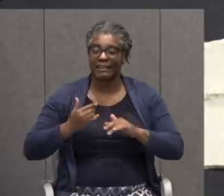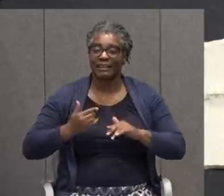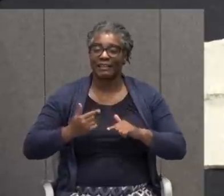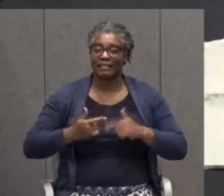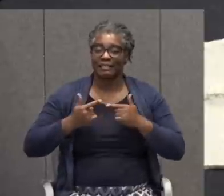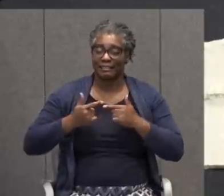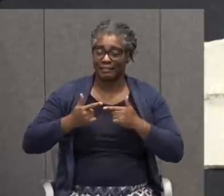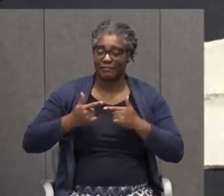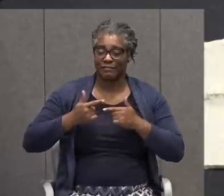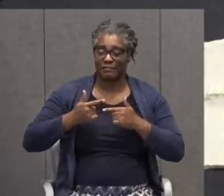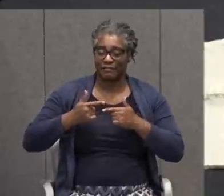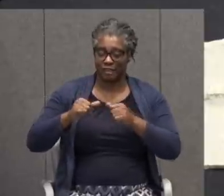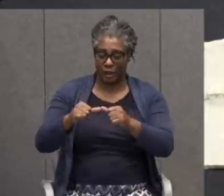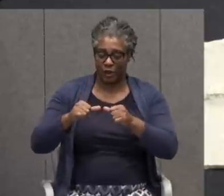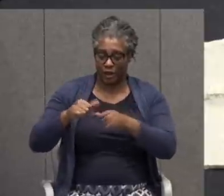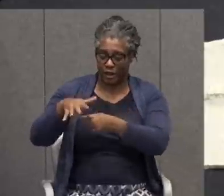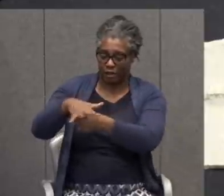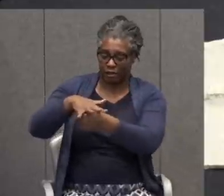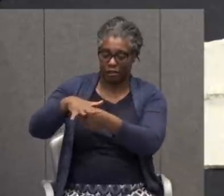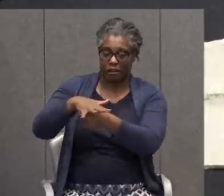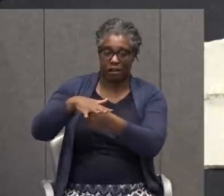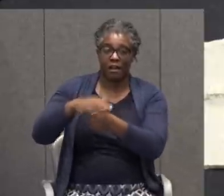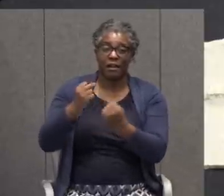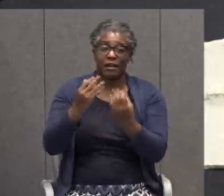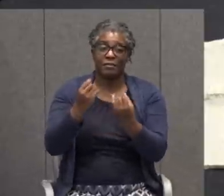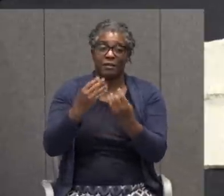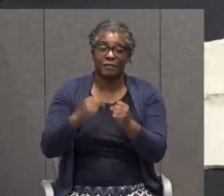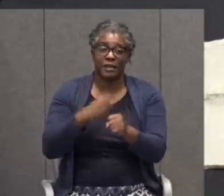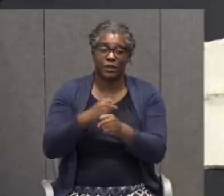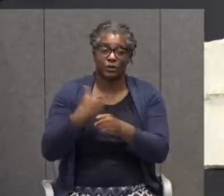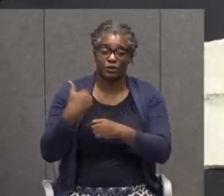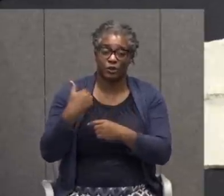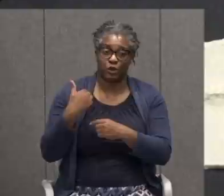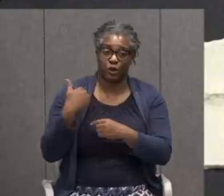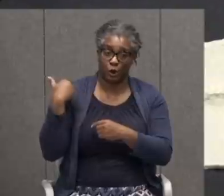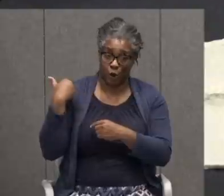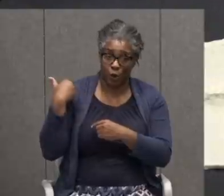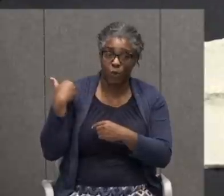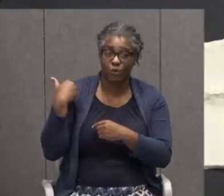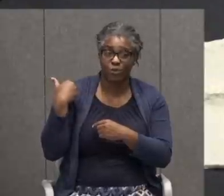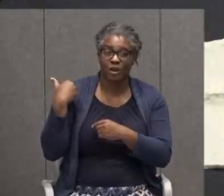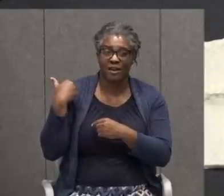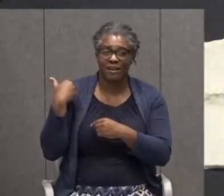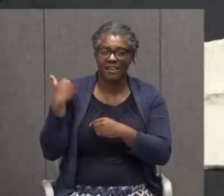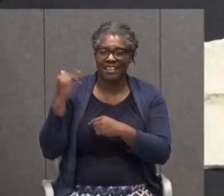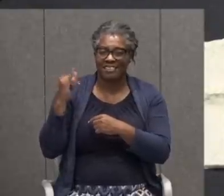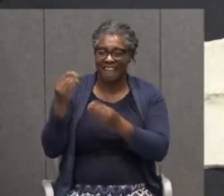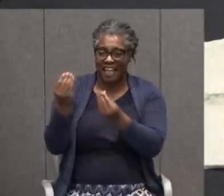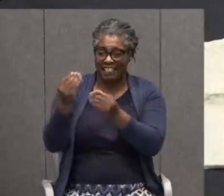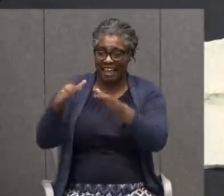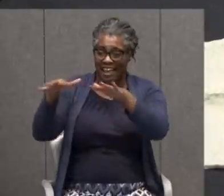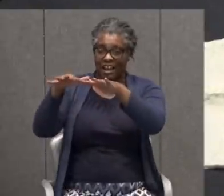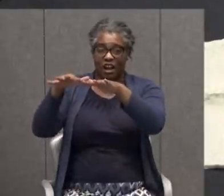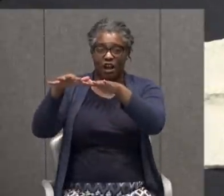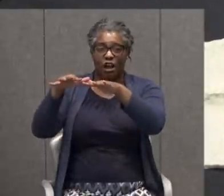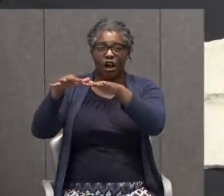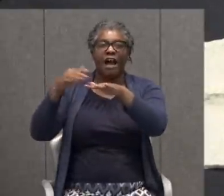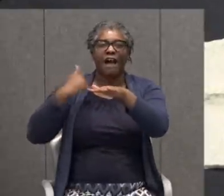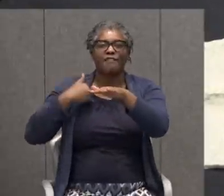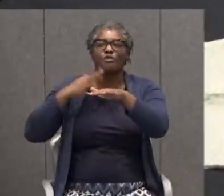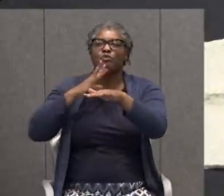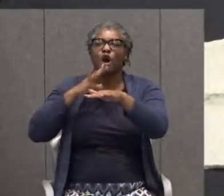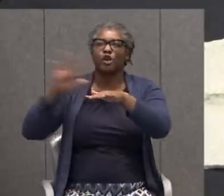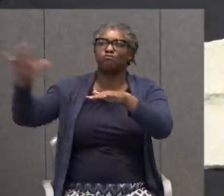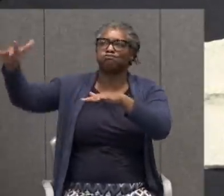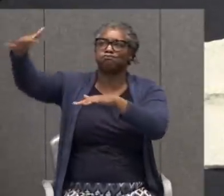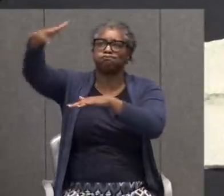thousands of years ago was underwater. And so on their property where they built their house, a lot of these